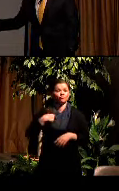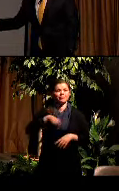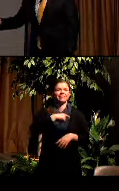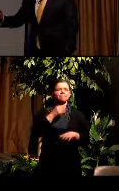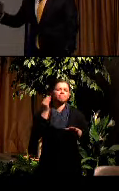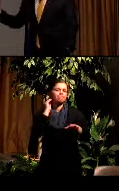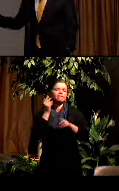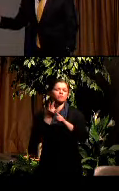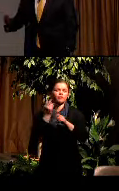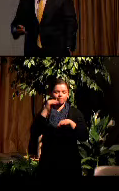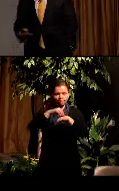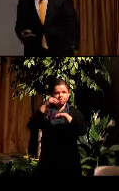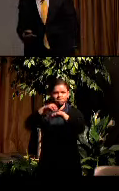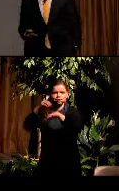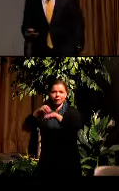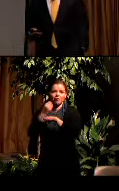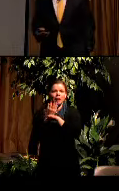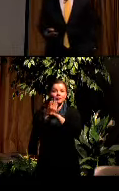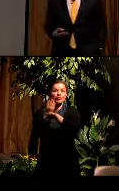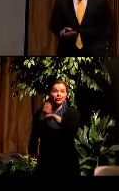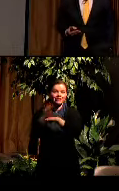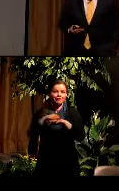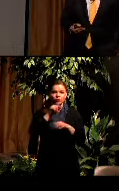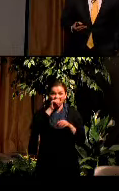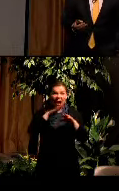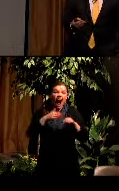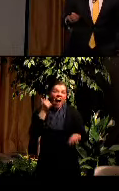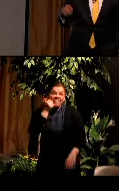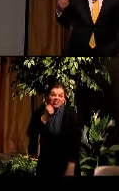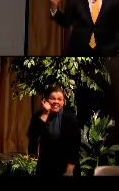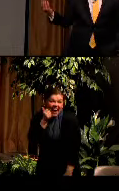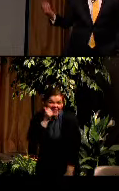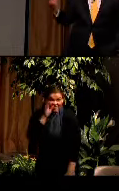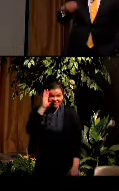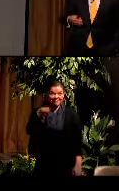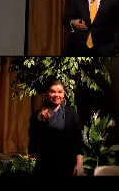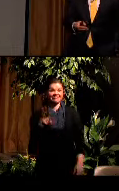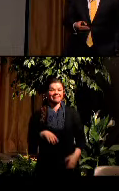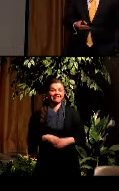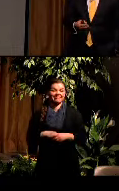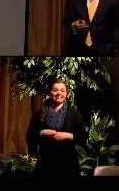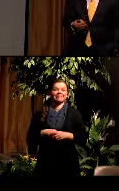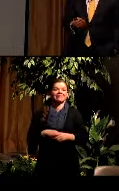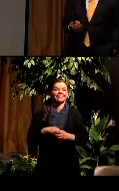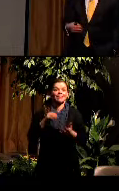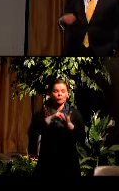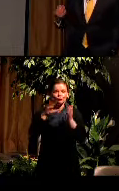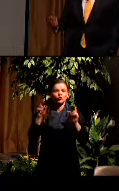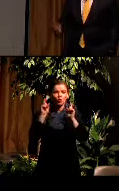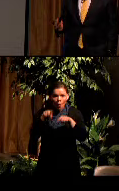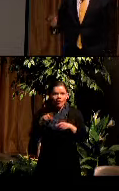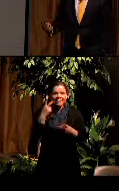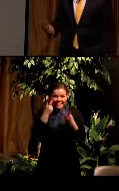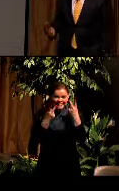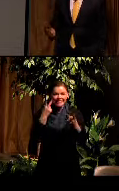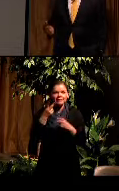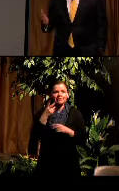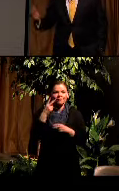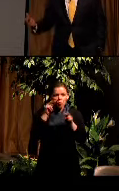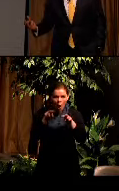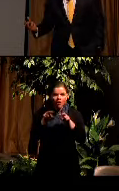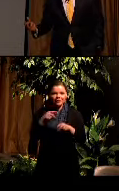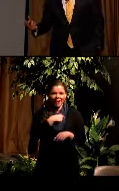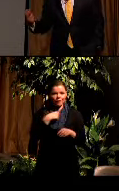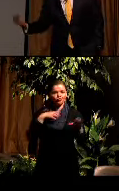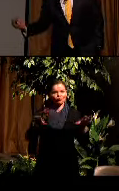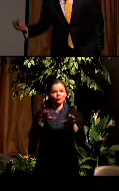general public, whether they're students that are visiting or they're a school group that's coming specifically for this, will actually see us doing our work